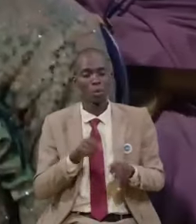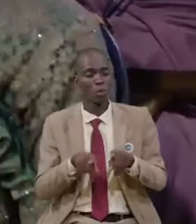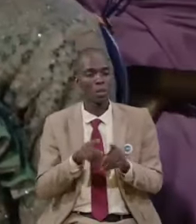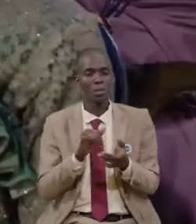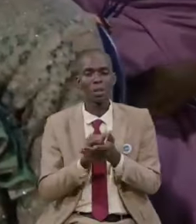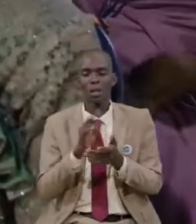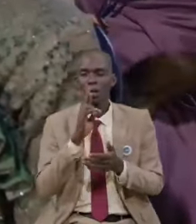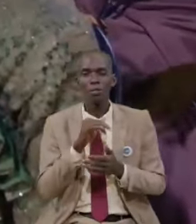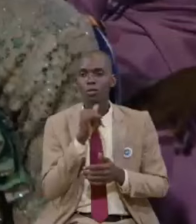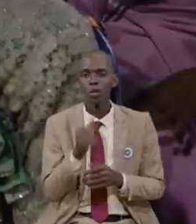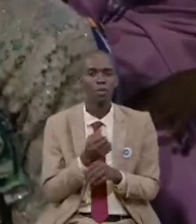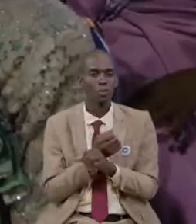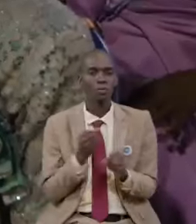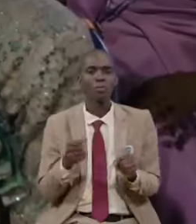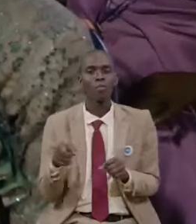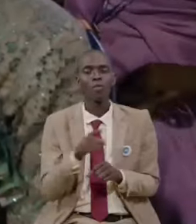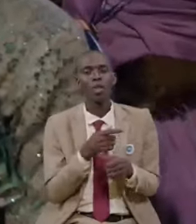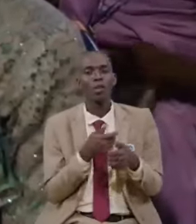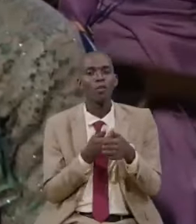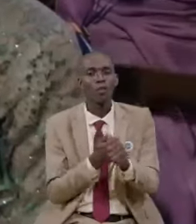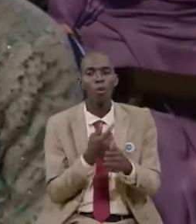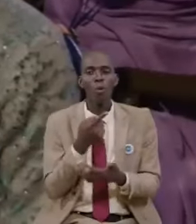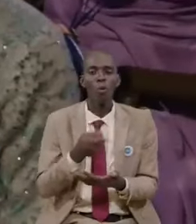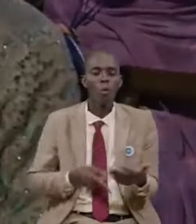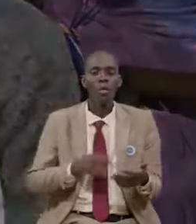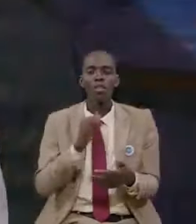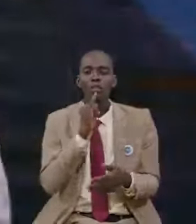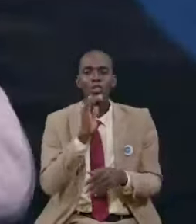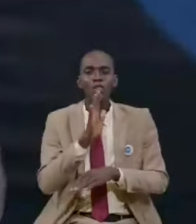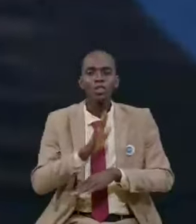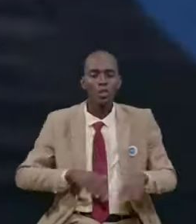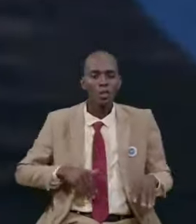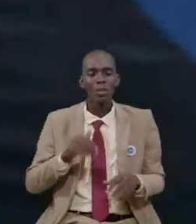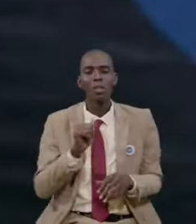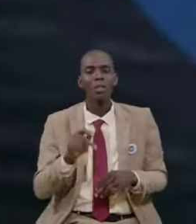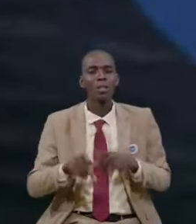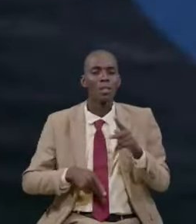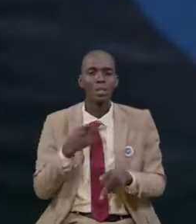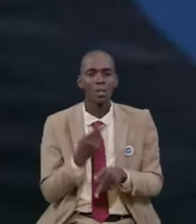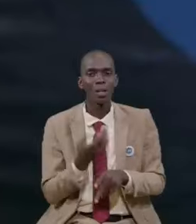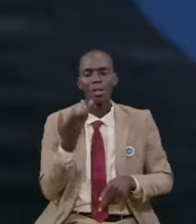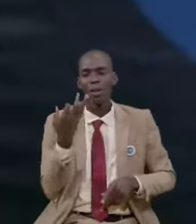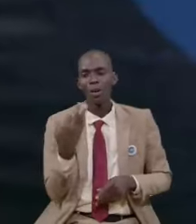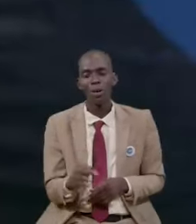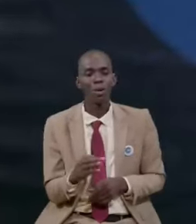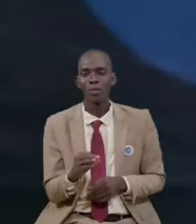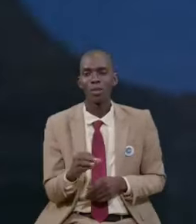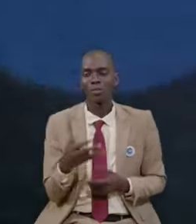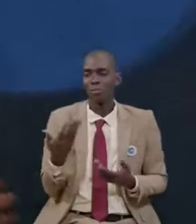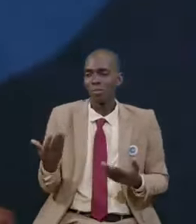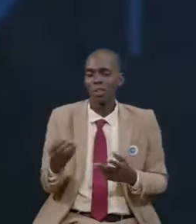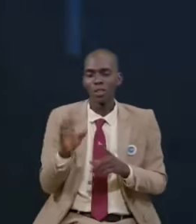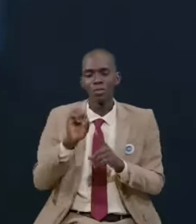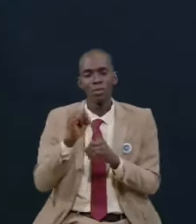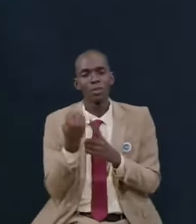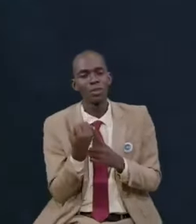a kind of circumstantial gospel, that when you are here, you behave like this. When you are